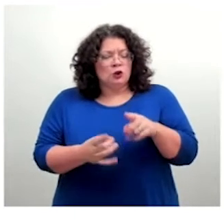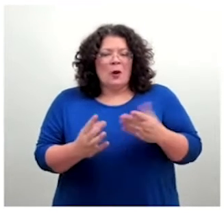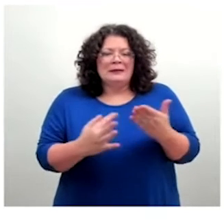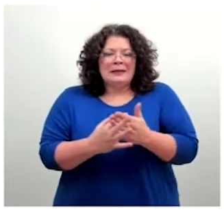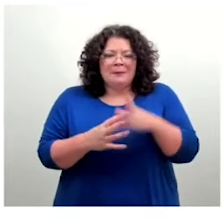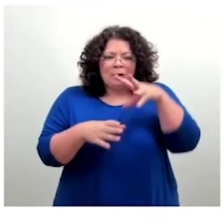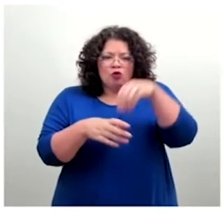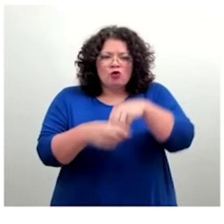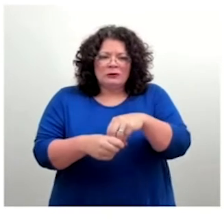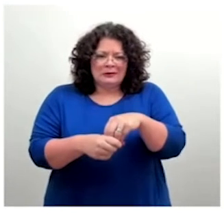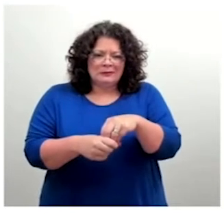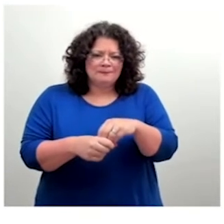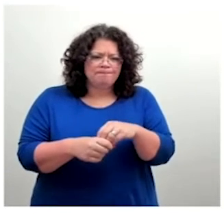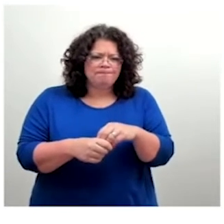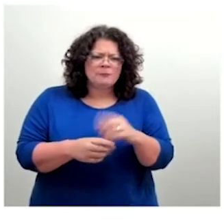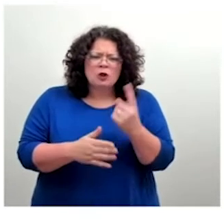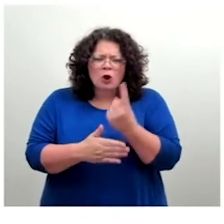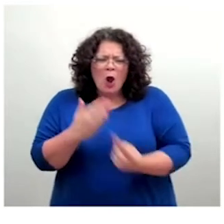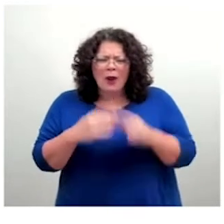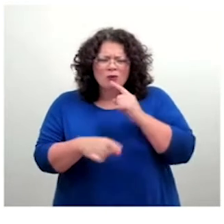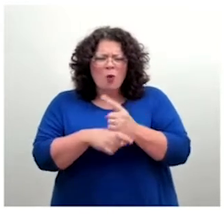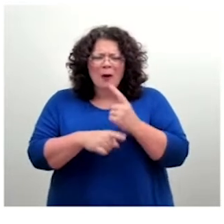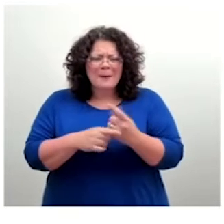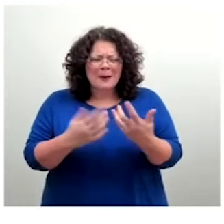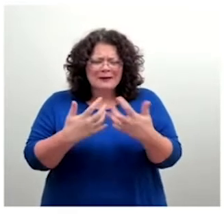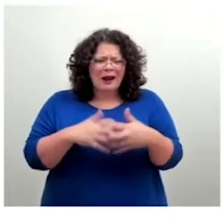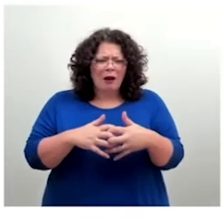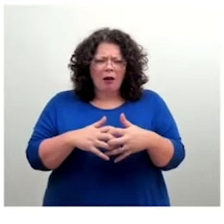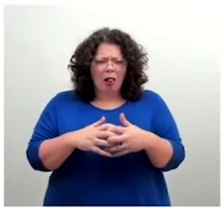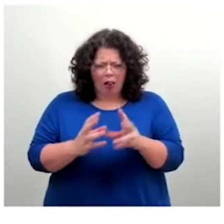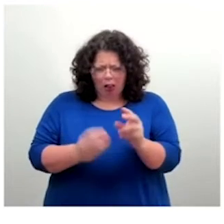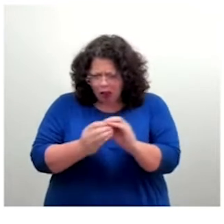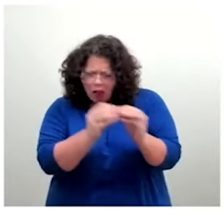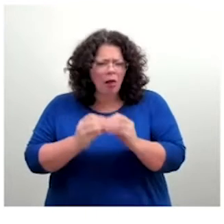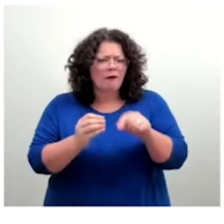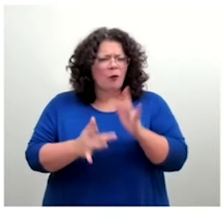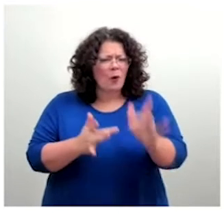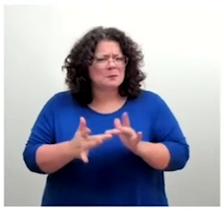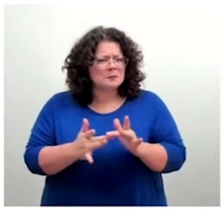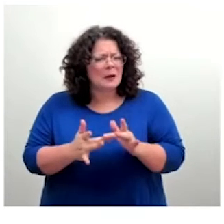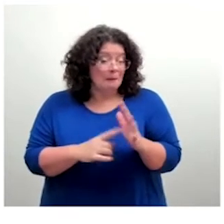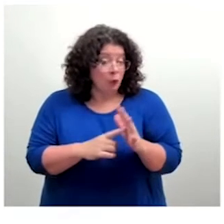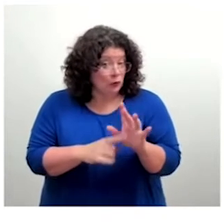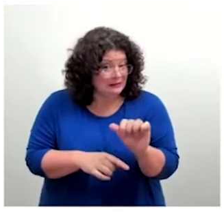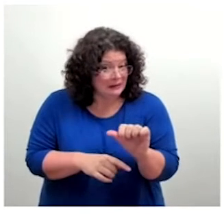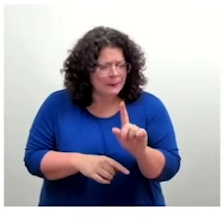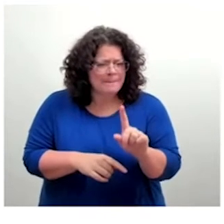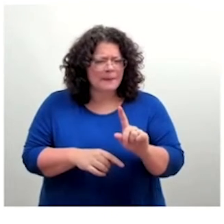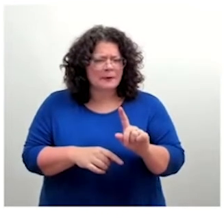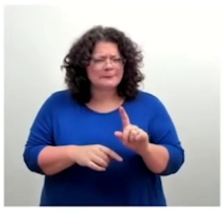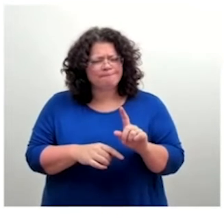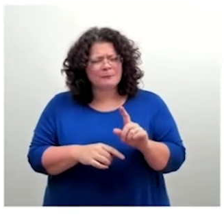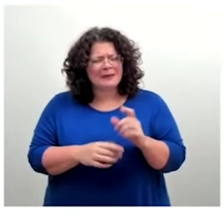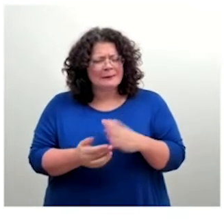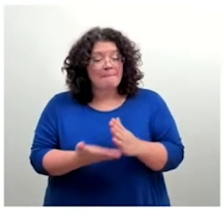you're creating and publishing is accessible too. So here are some simple techniques and tips that you can use. Some of this goes beyond